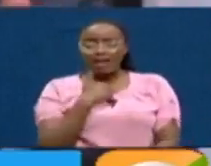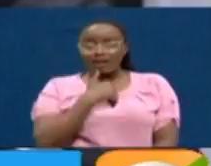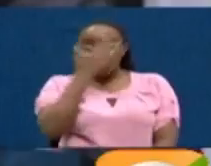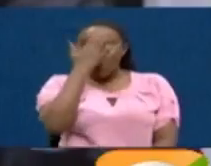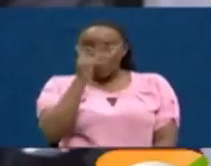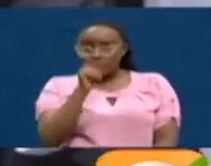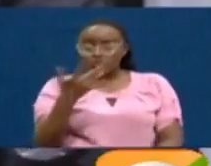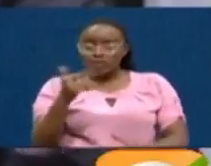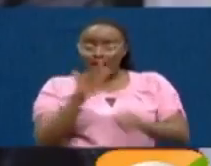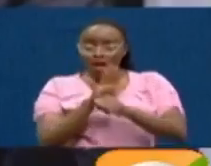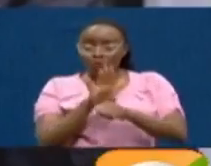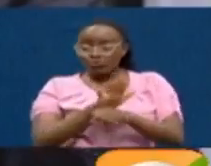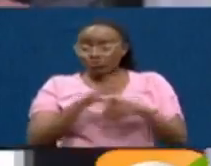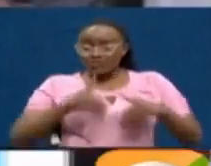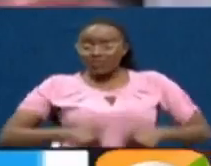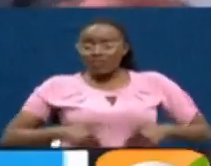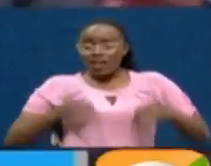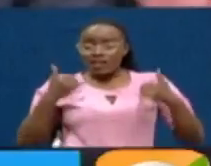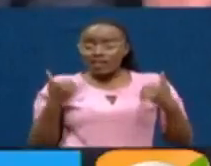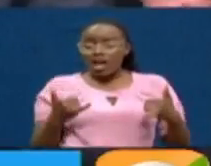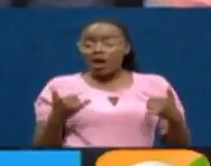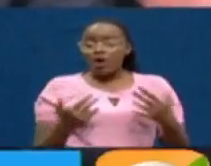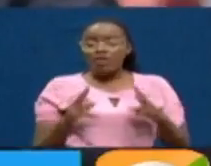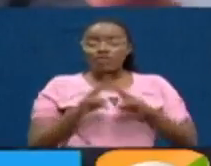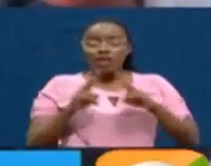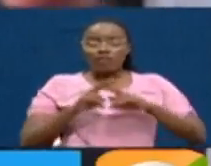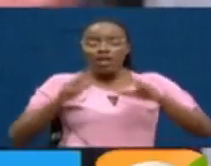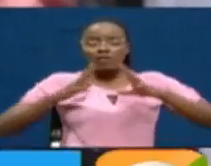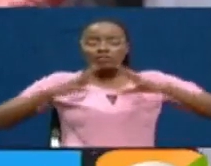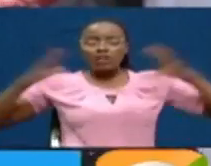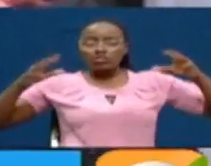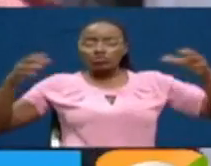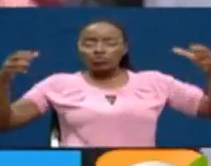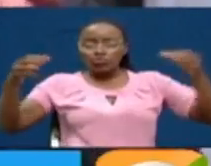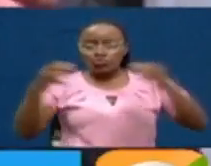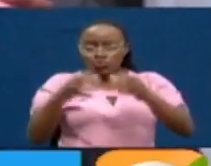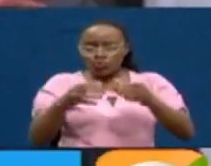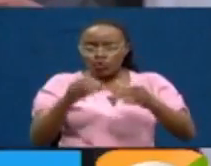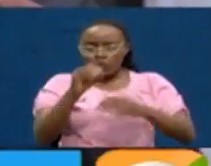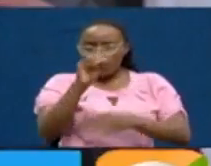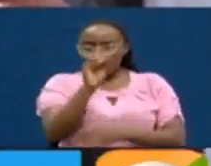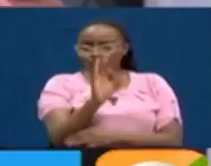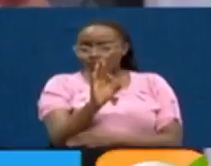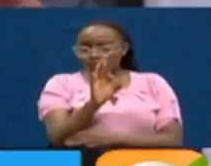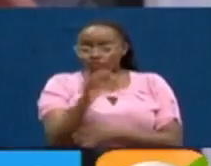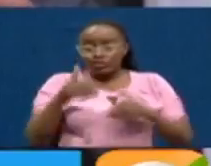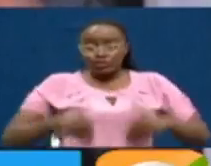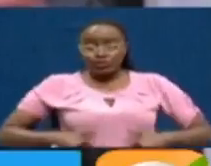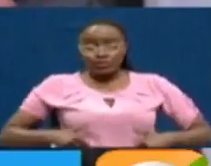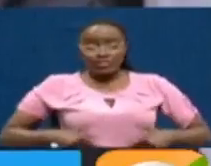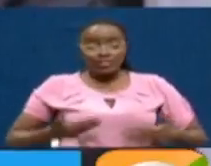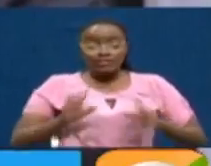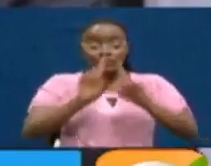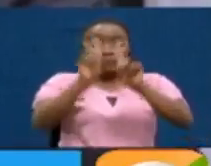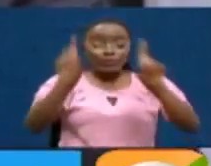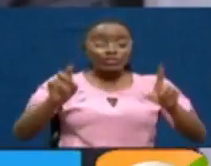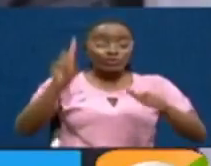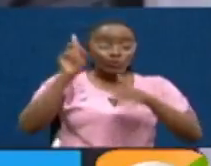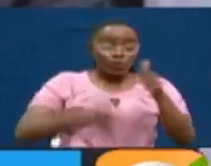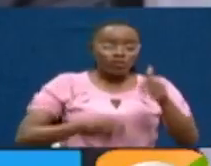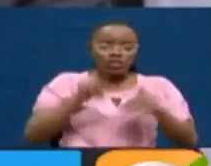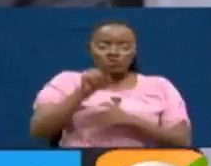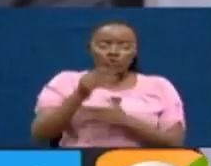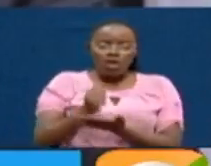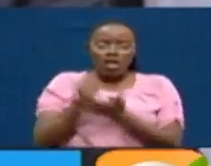that large demographic. But we are now becoming a very large group of youth. The question is, how then